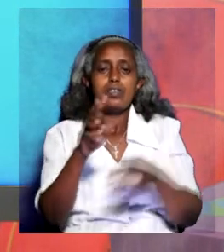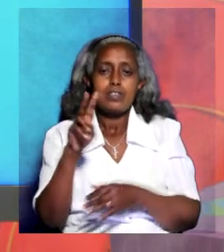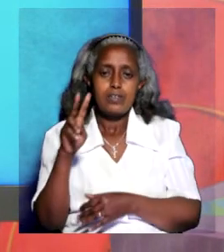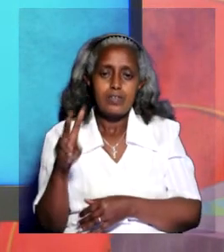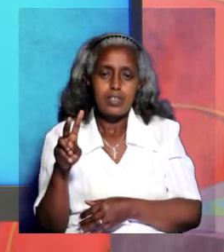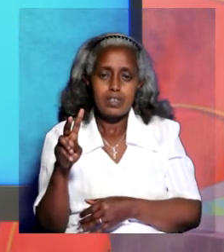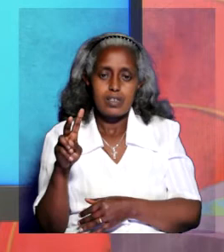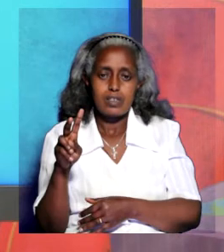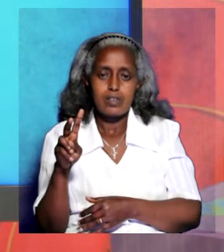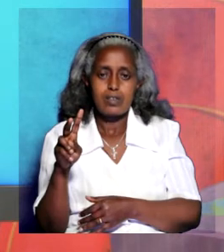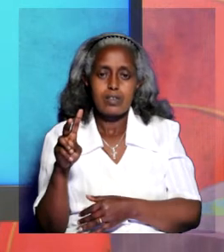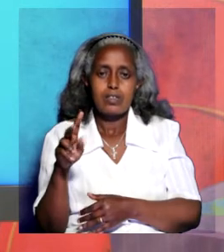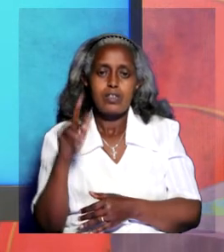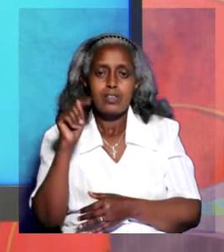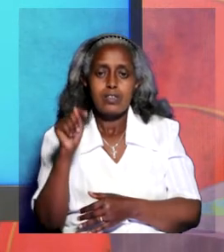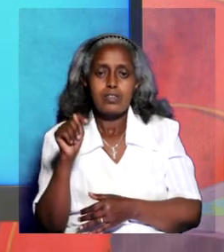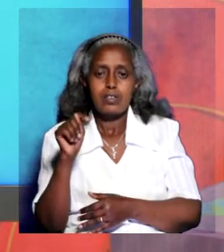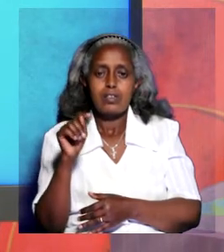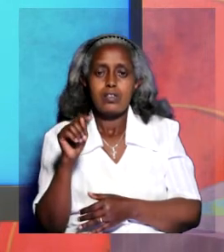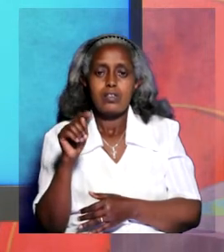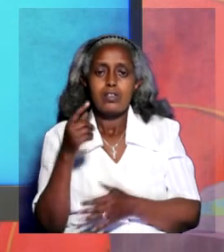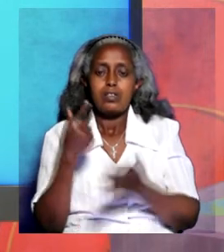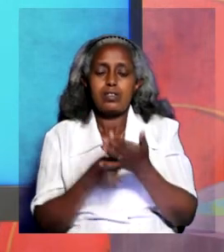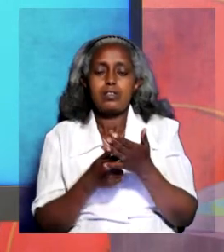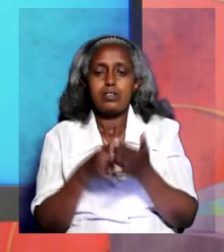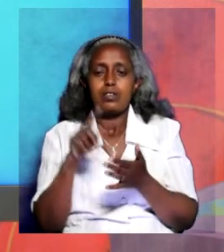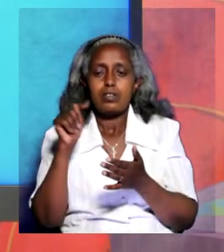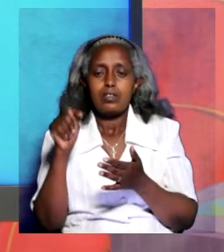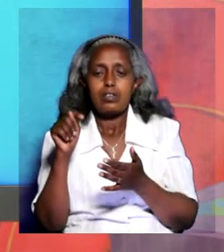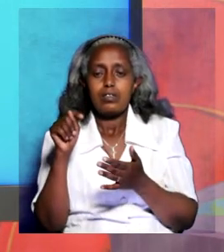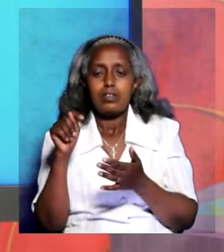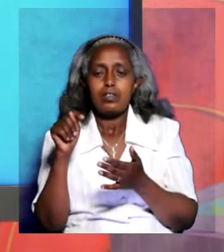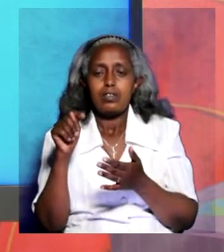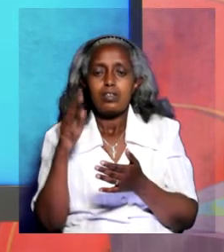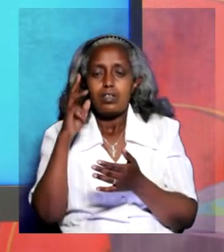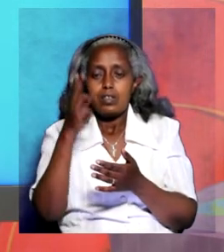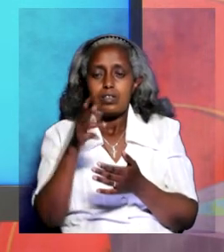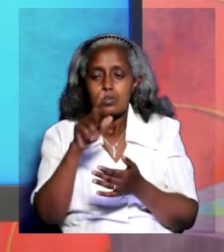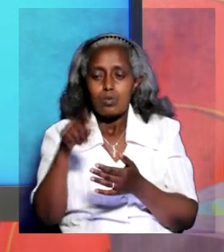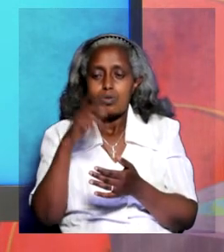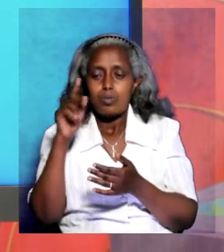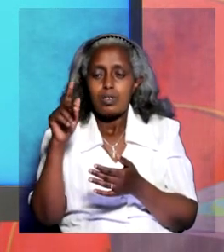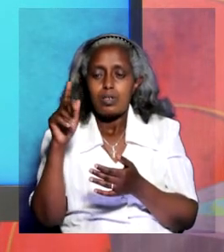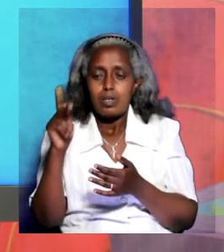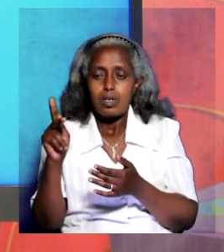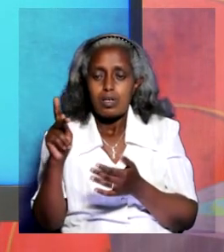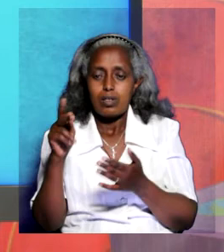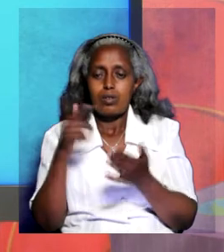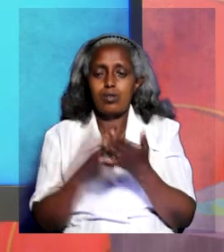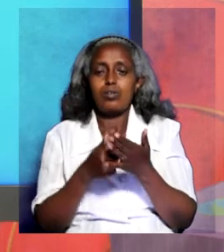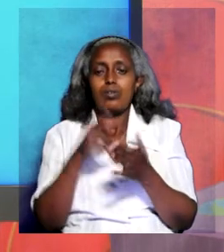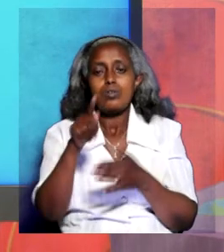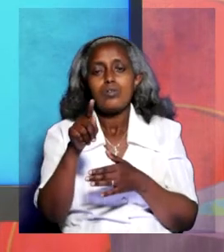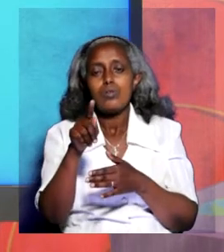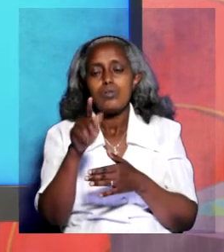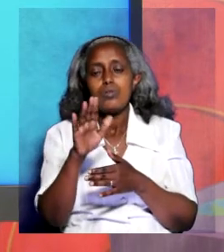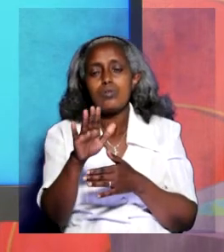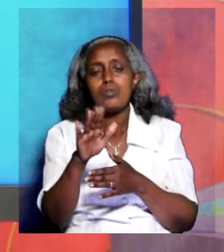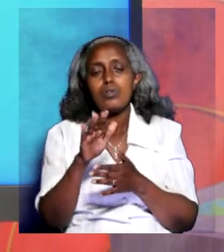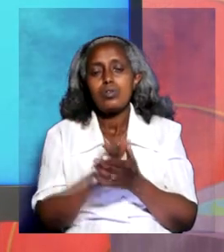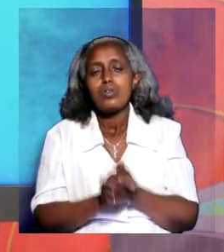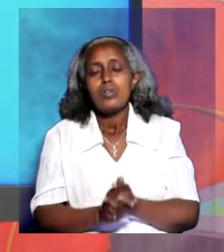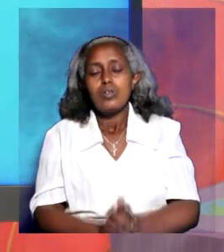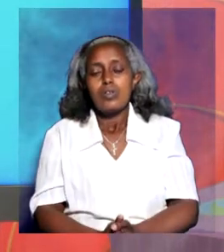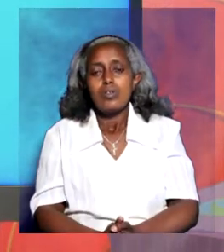vector t, let's assume t, the translation vector h, comma k, or u, you can say u or t, no